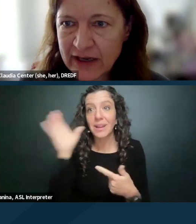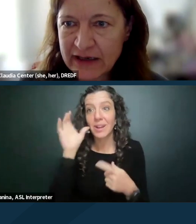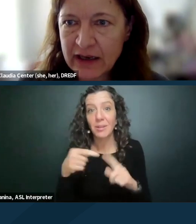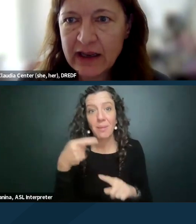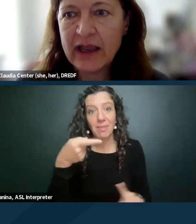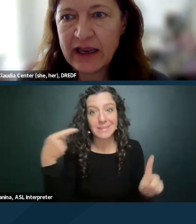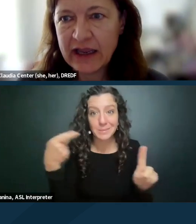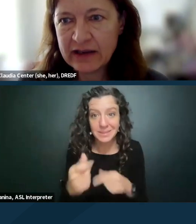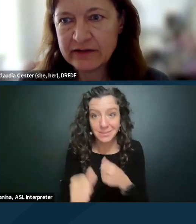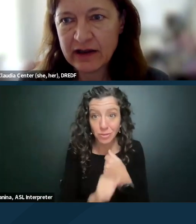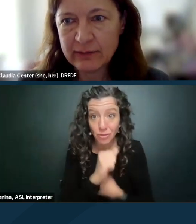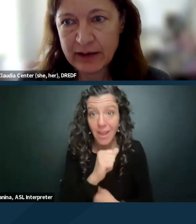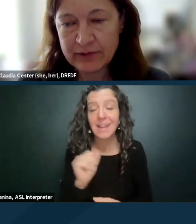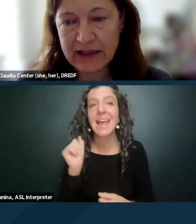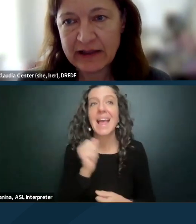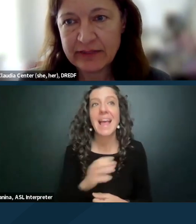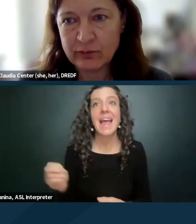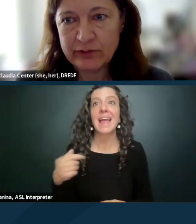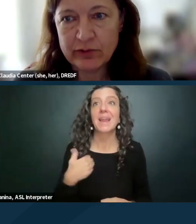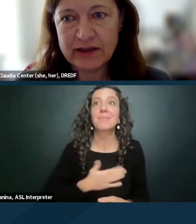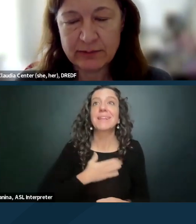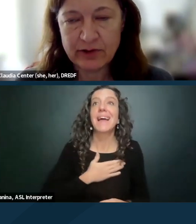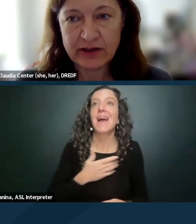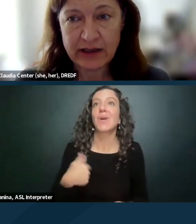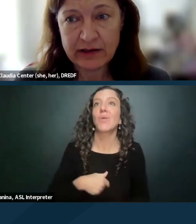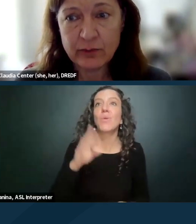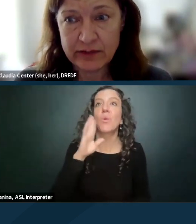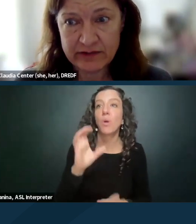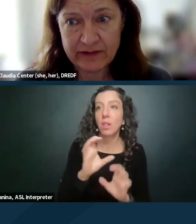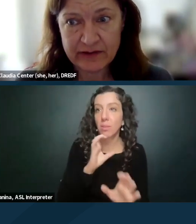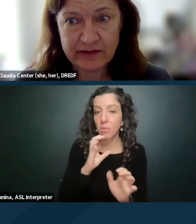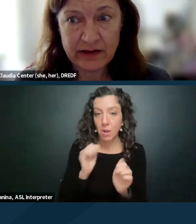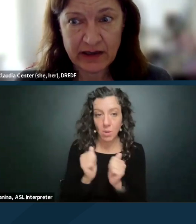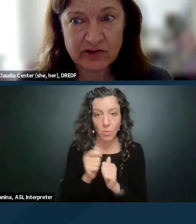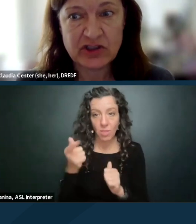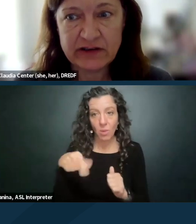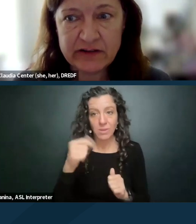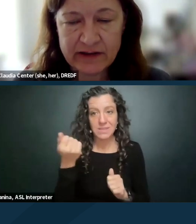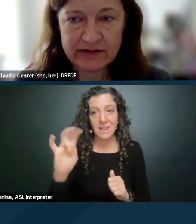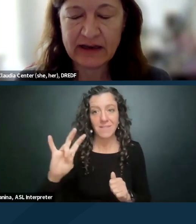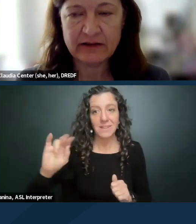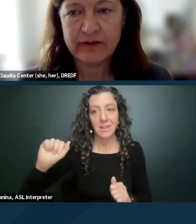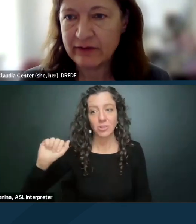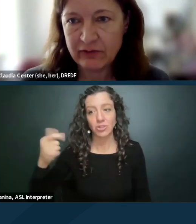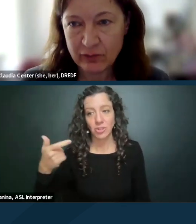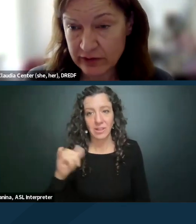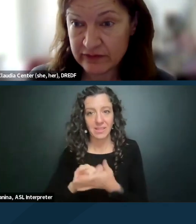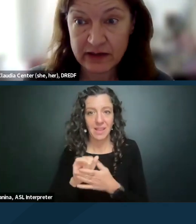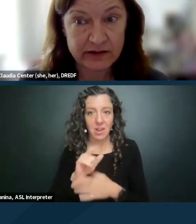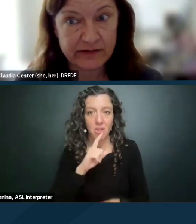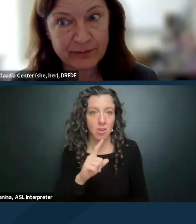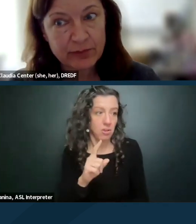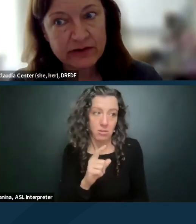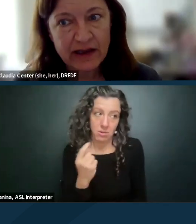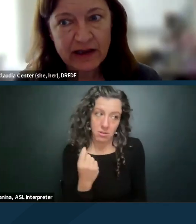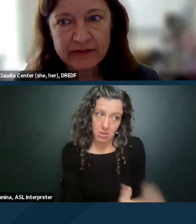specific threat. And I'm glad that we will be communicating with the 17 AGs that attacking 504 is